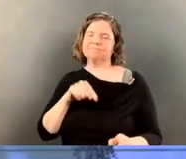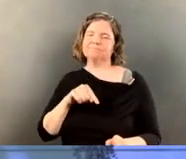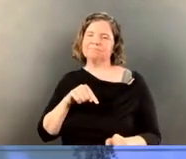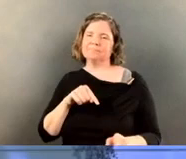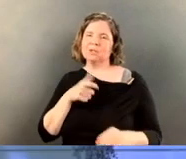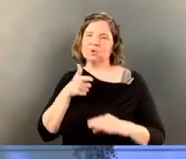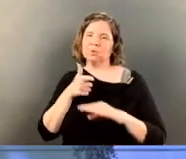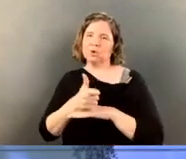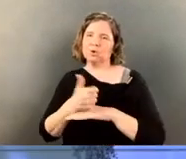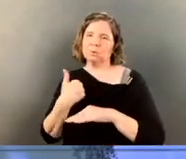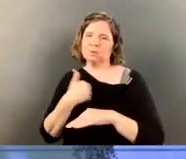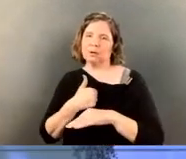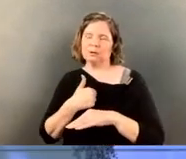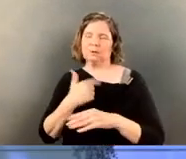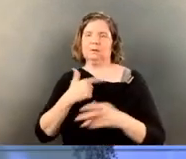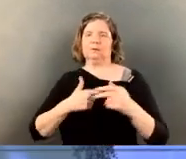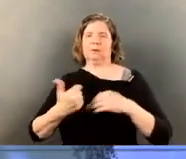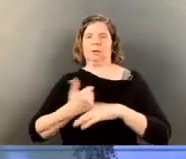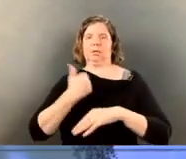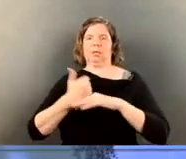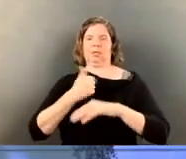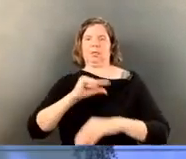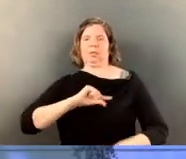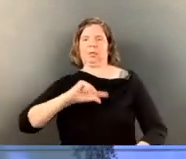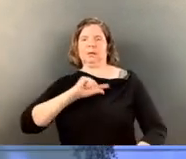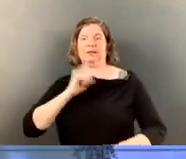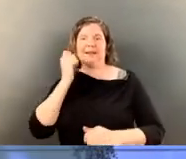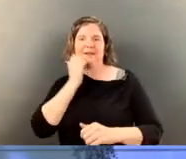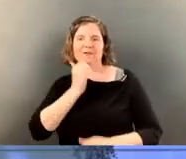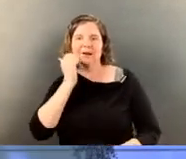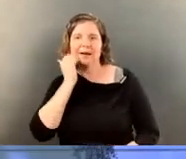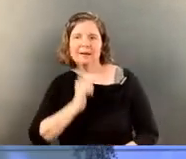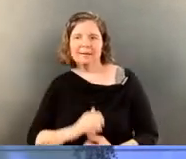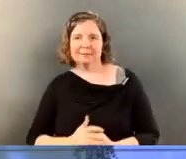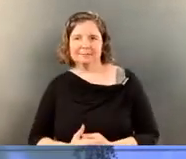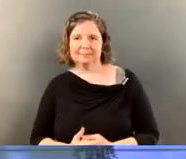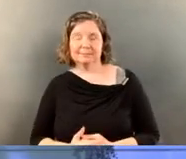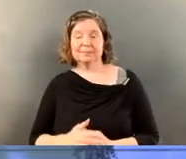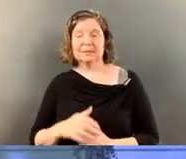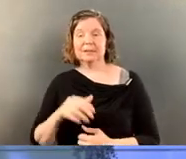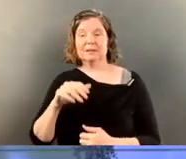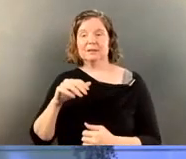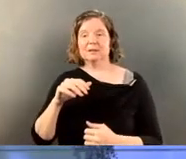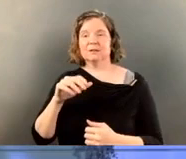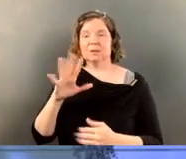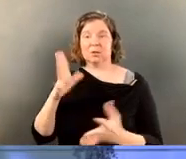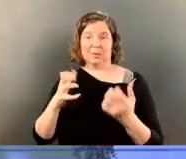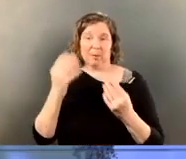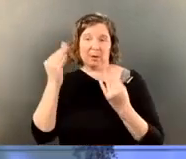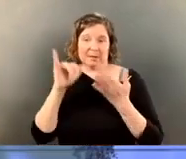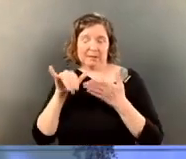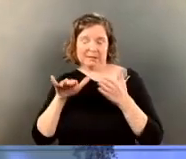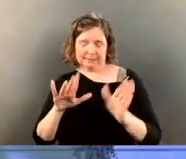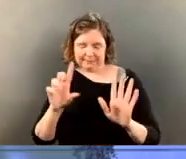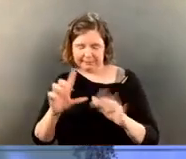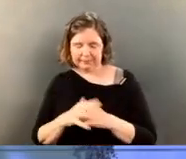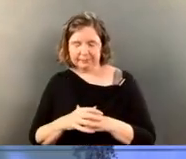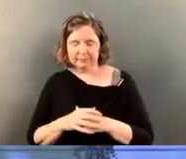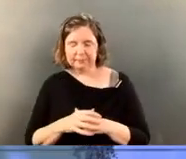is to accuse God's people every single day. Satan, you might want to think of him like